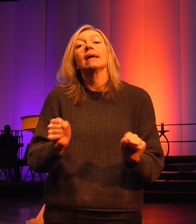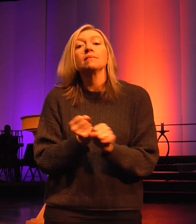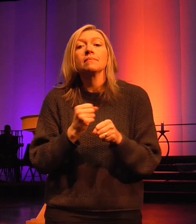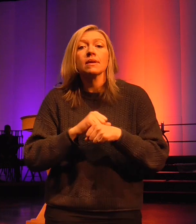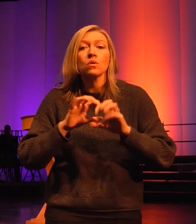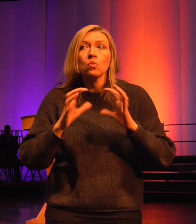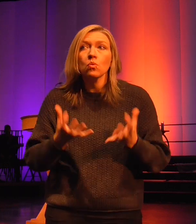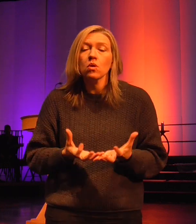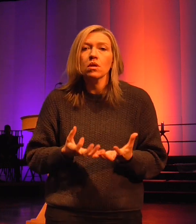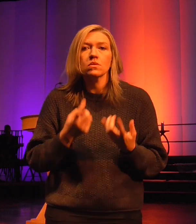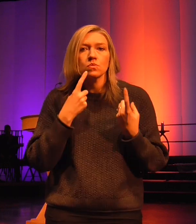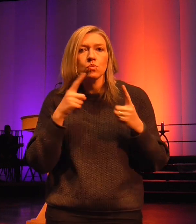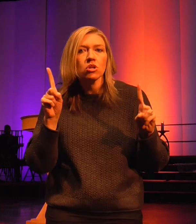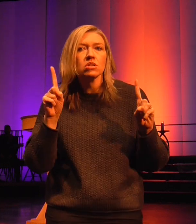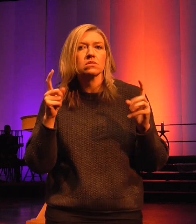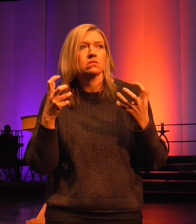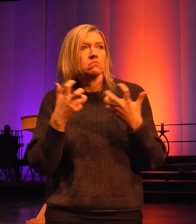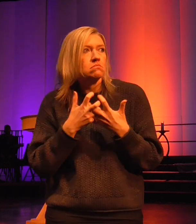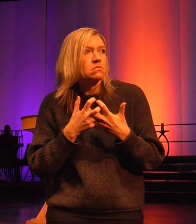works for everyone.